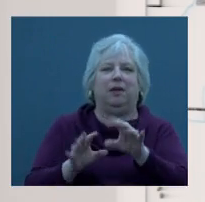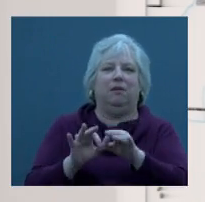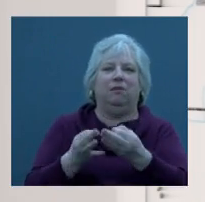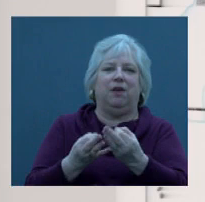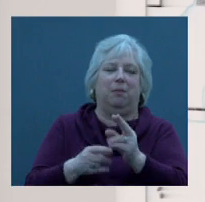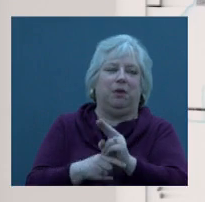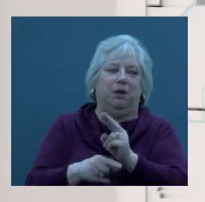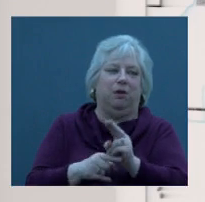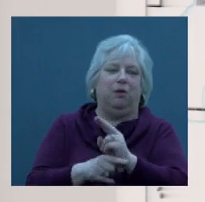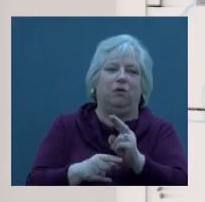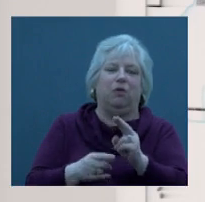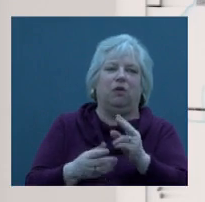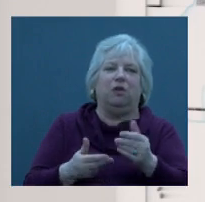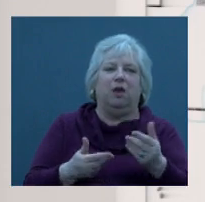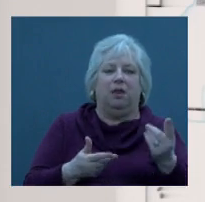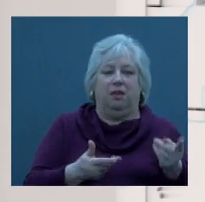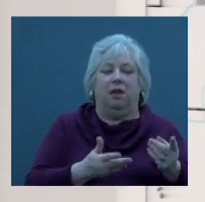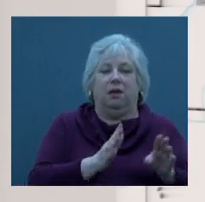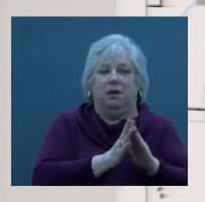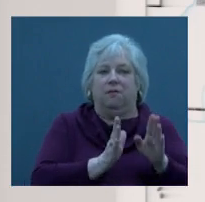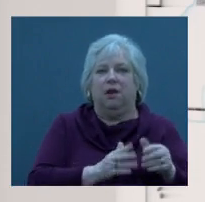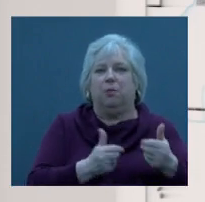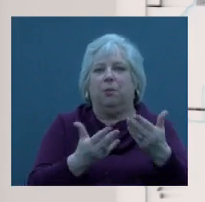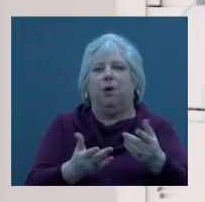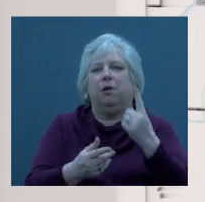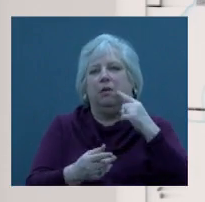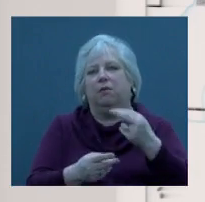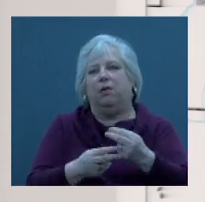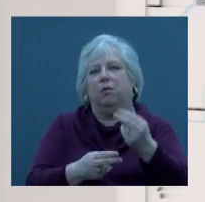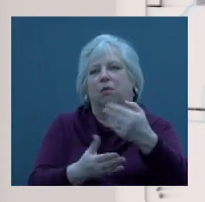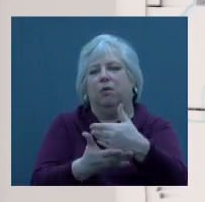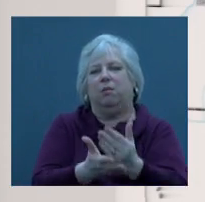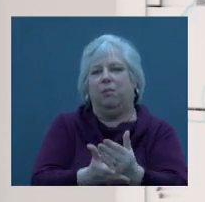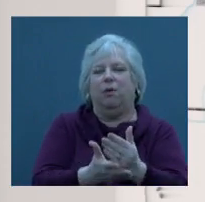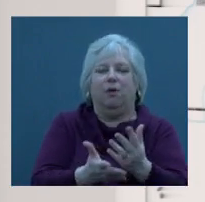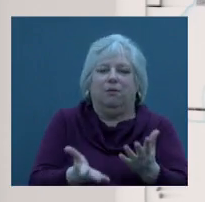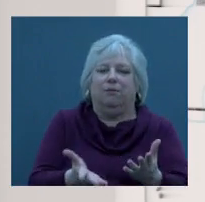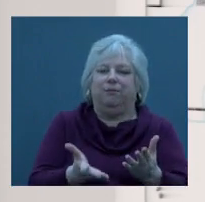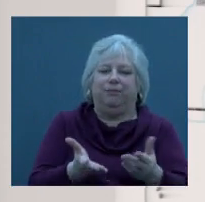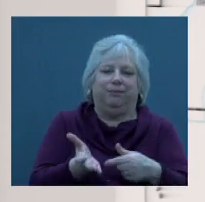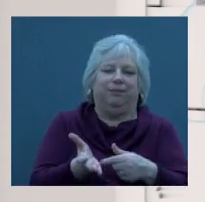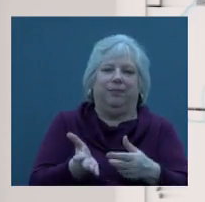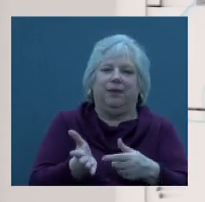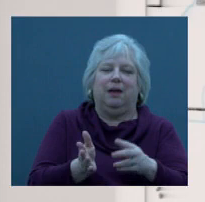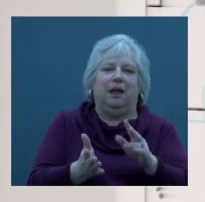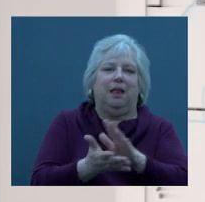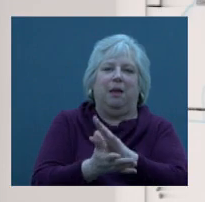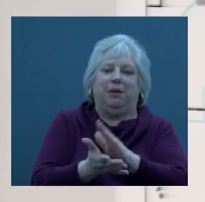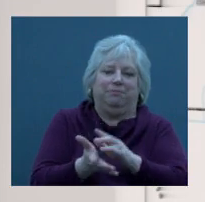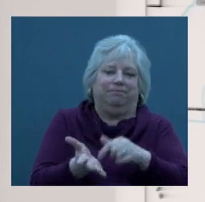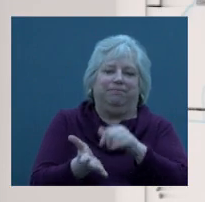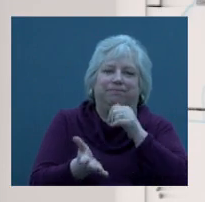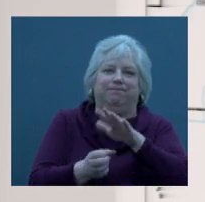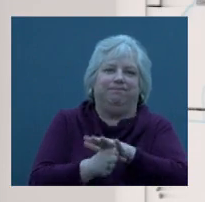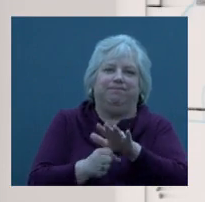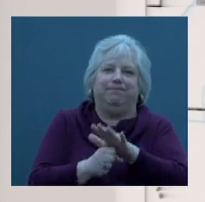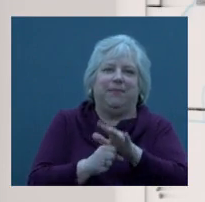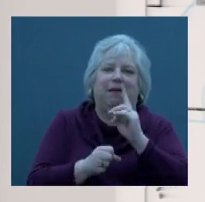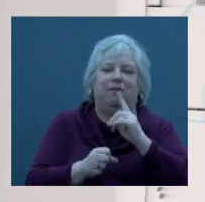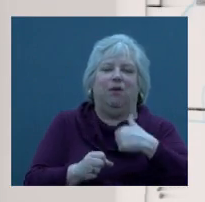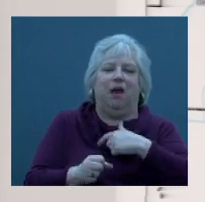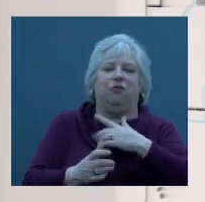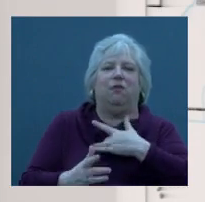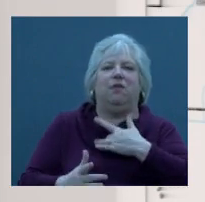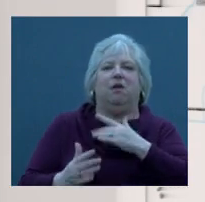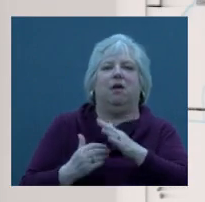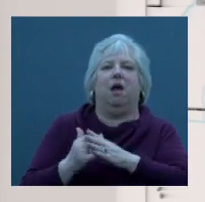proposed for the northern portion of that. There just isn't enough there for us to be comfortable